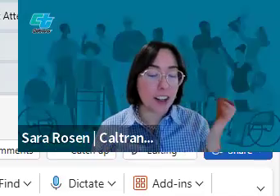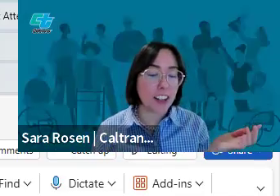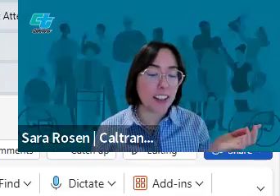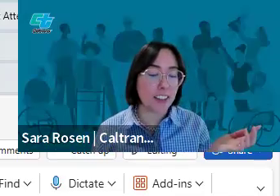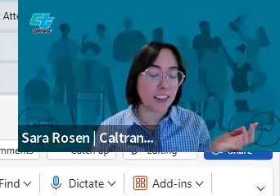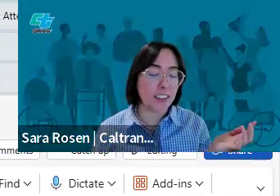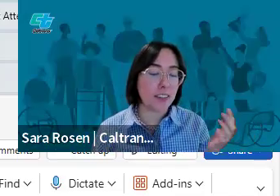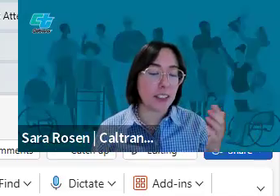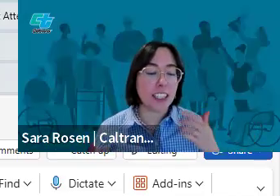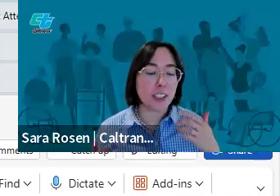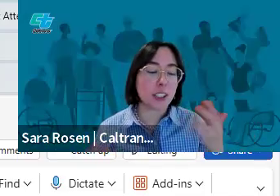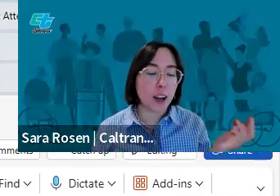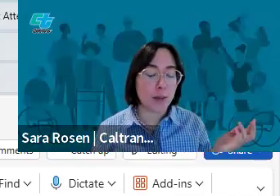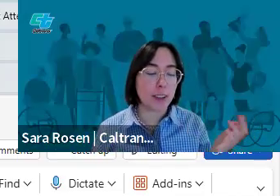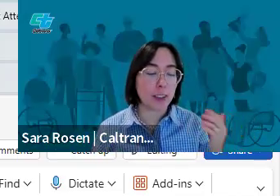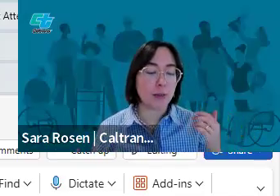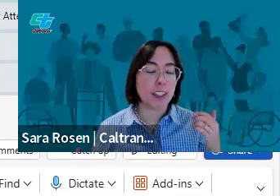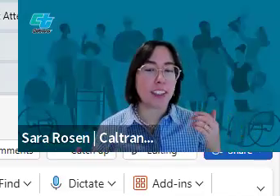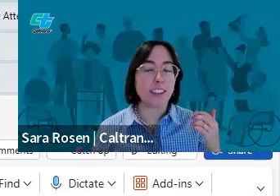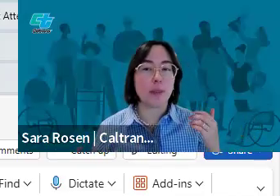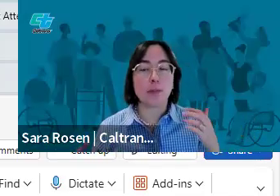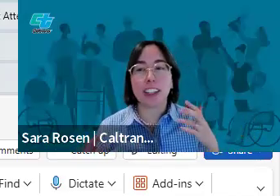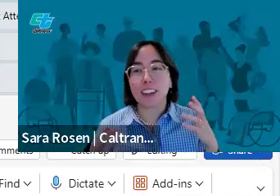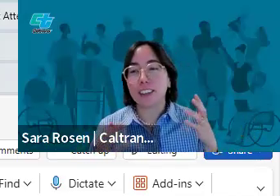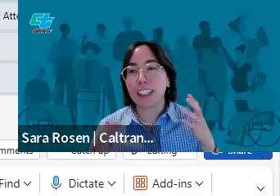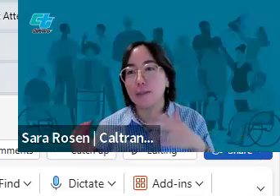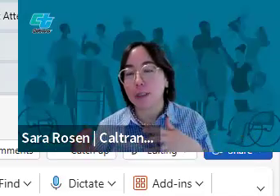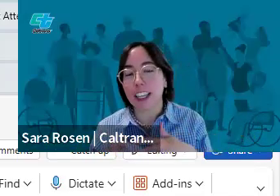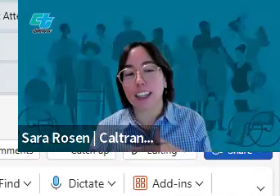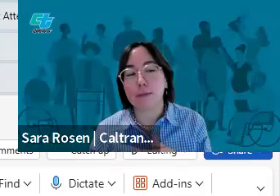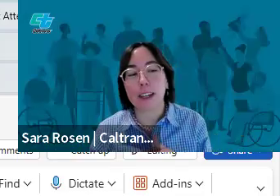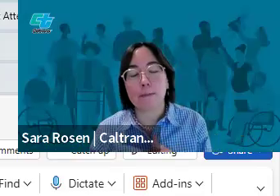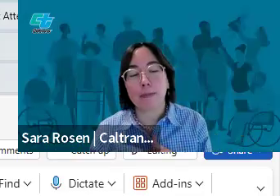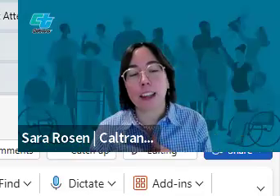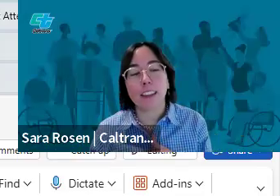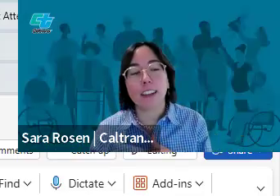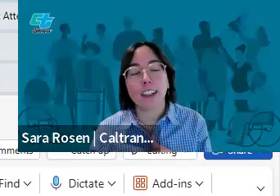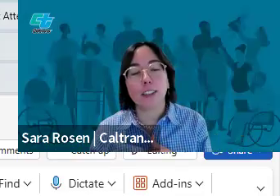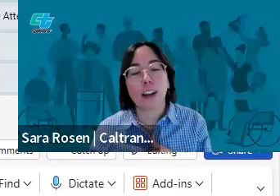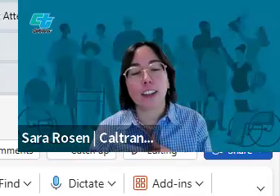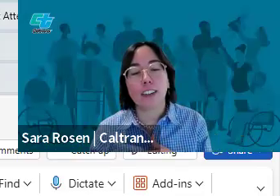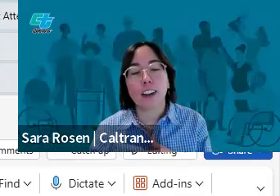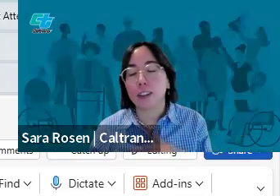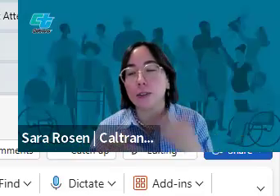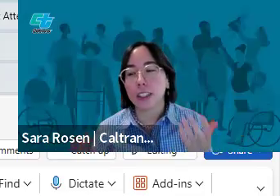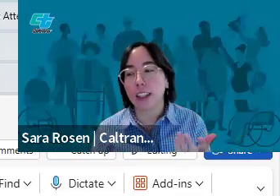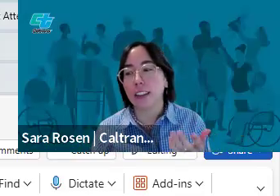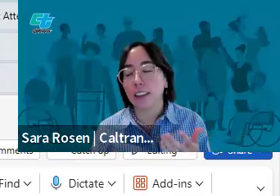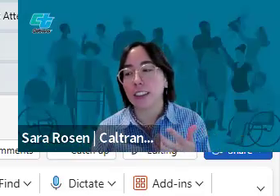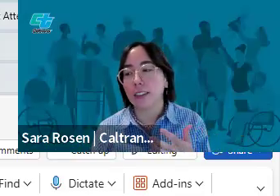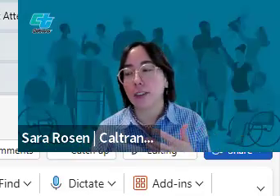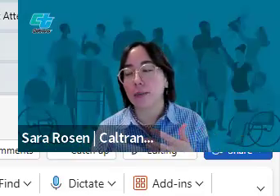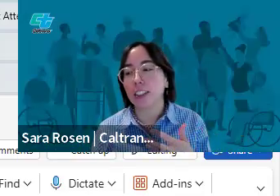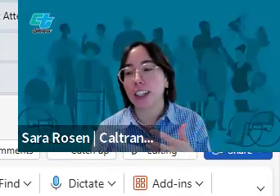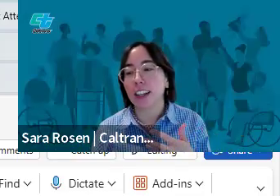really we can't share about this because people can't really duplicate it. But I think there is value in not